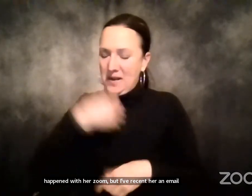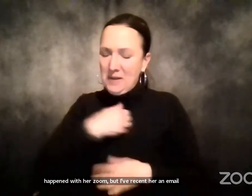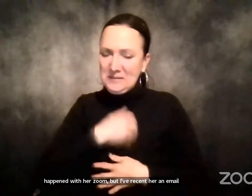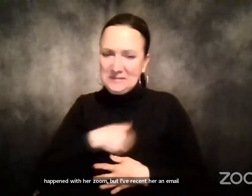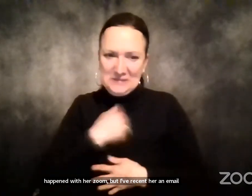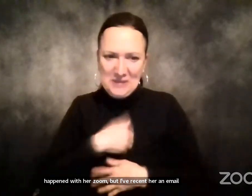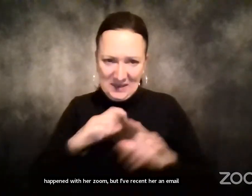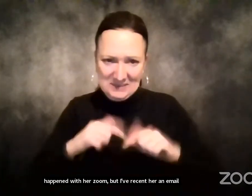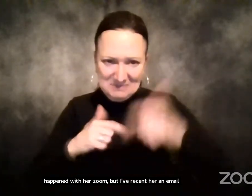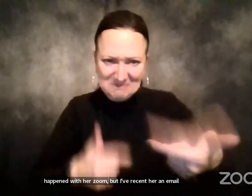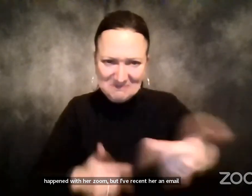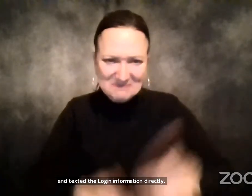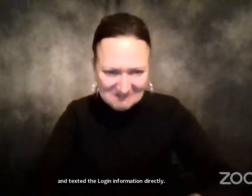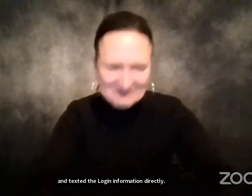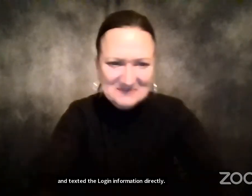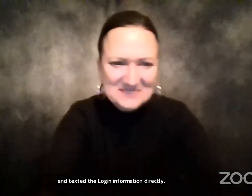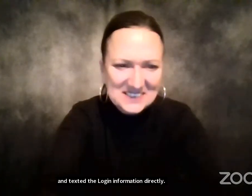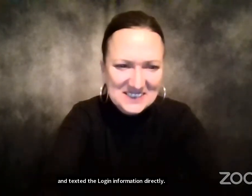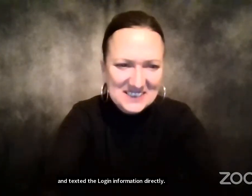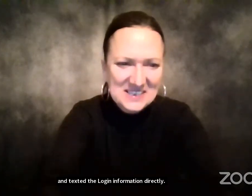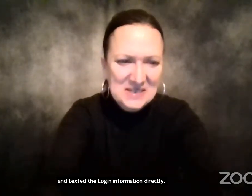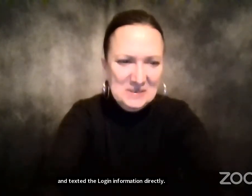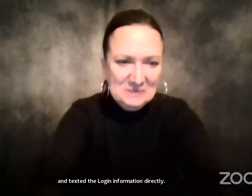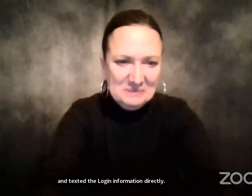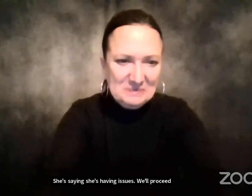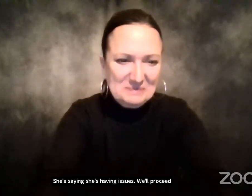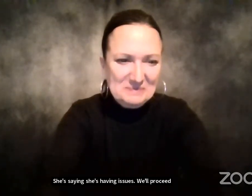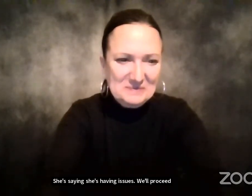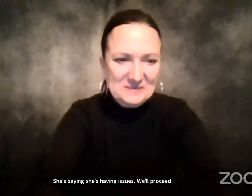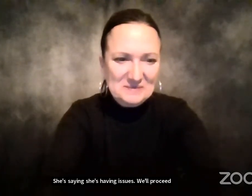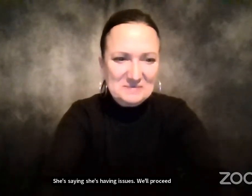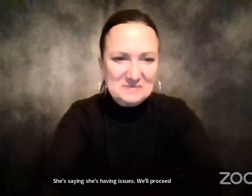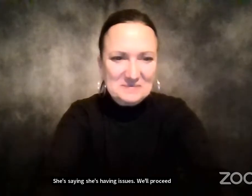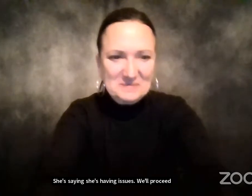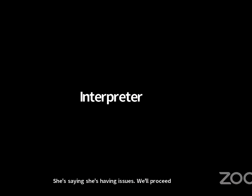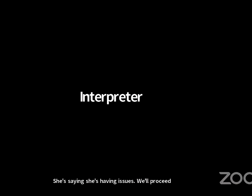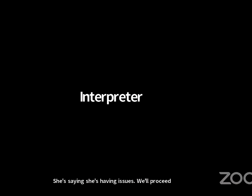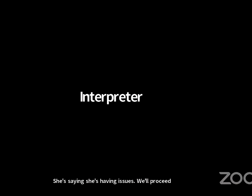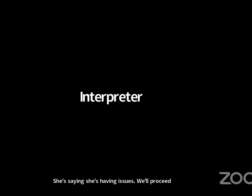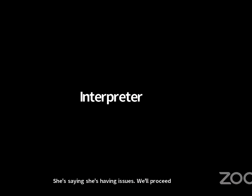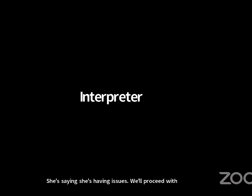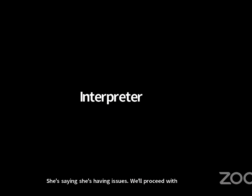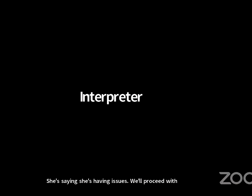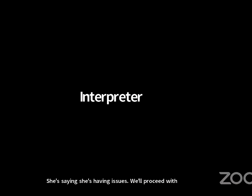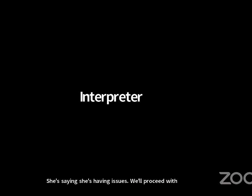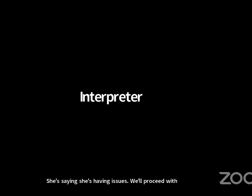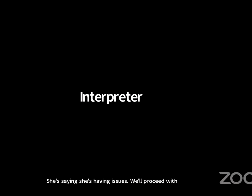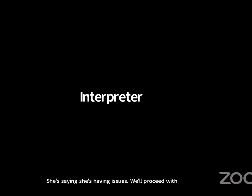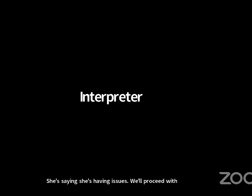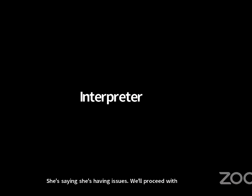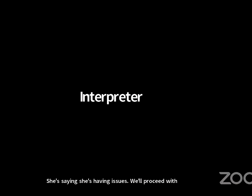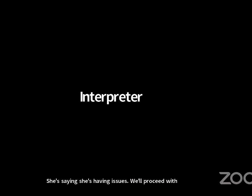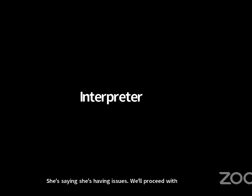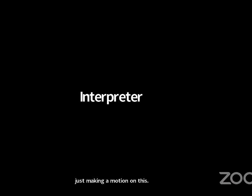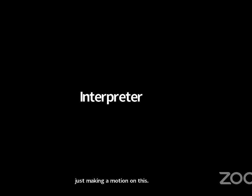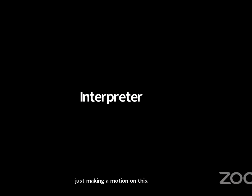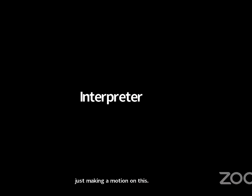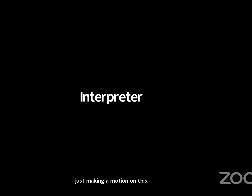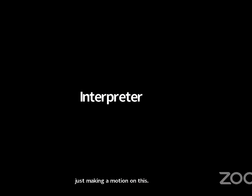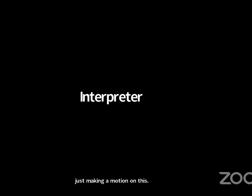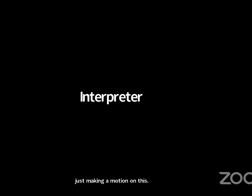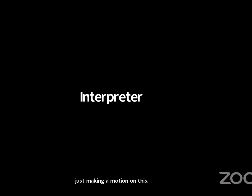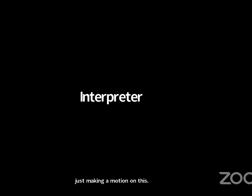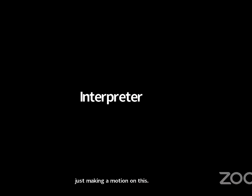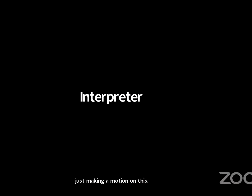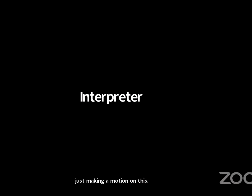having issues. We'll proceed with just making a motion on this. I do,